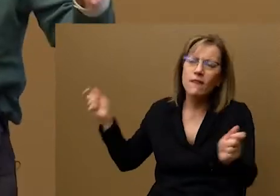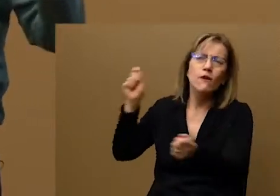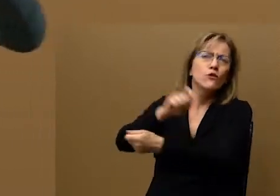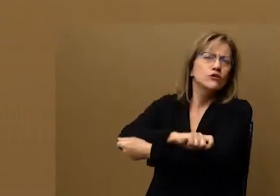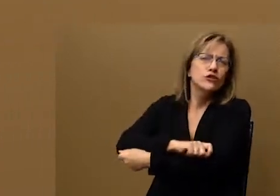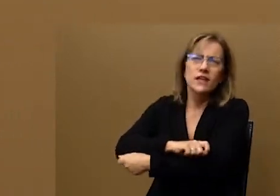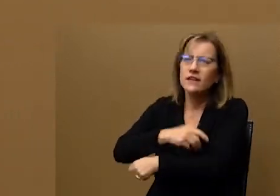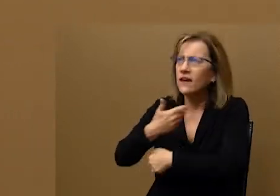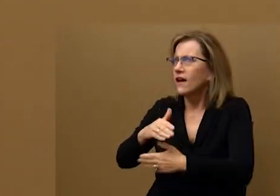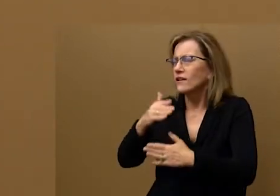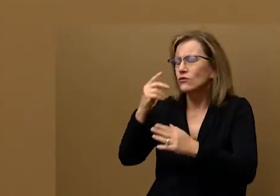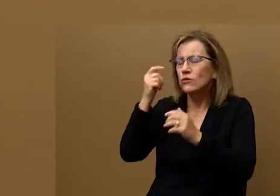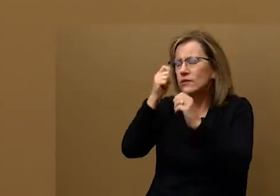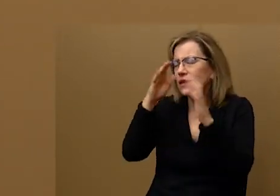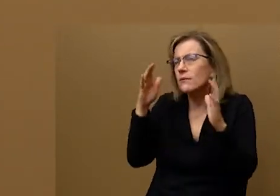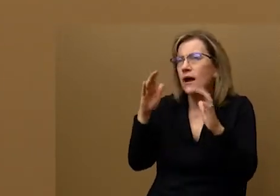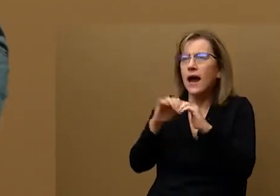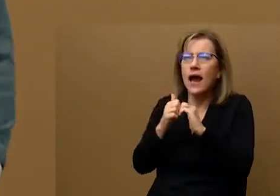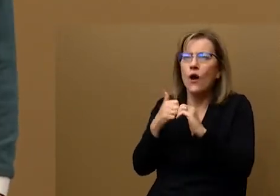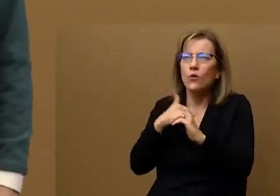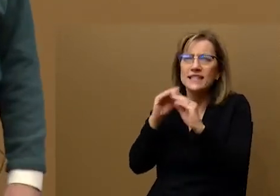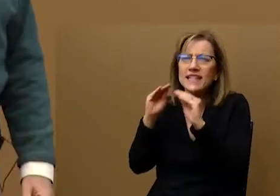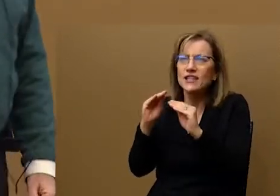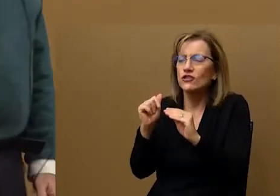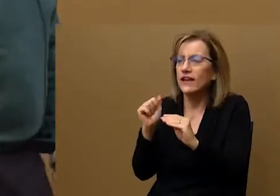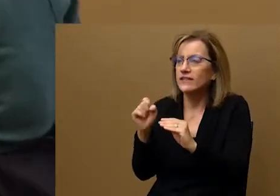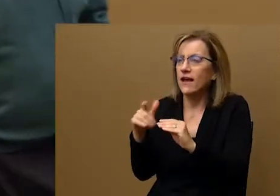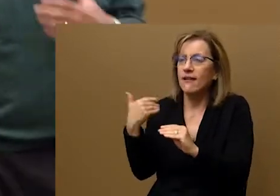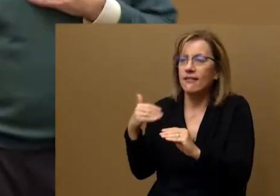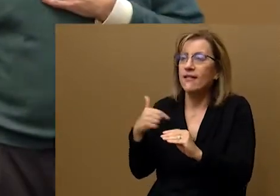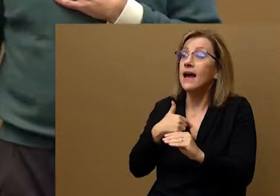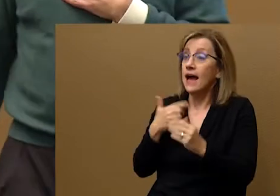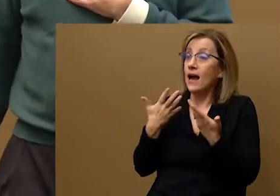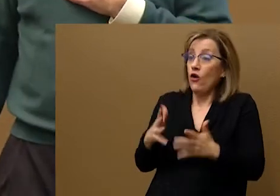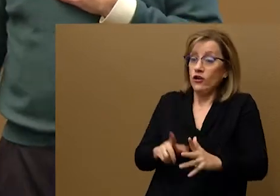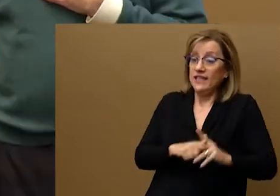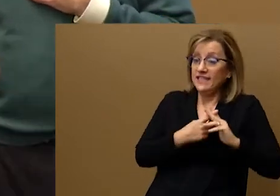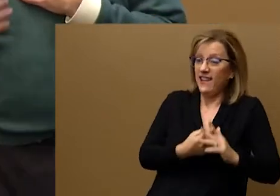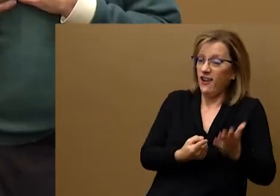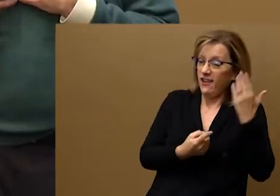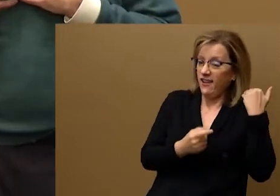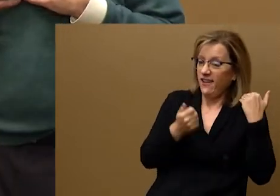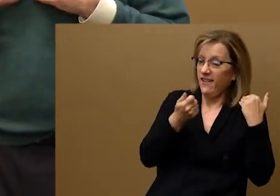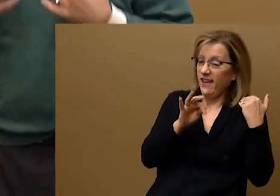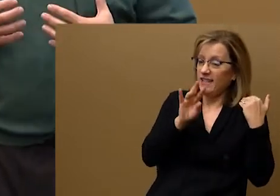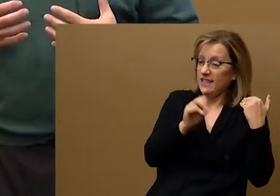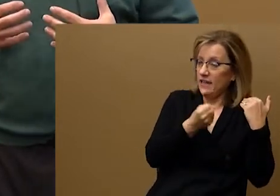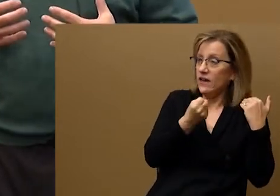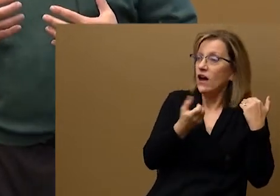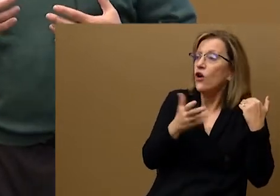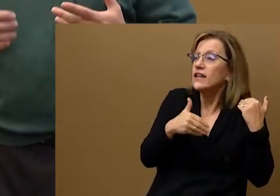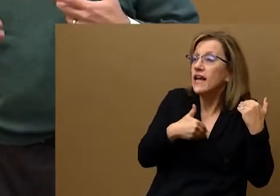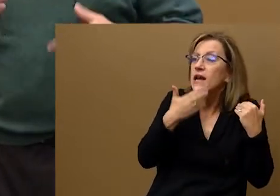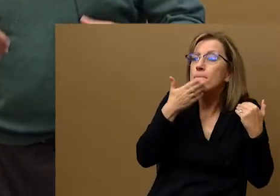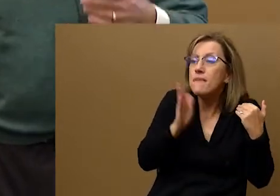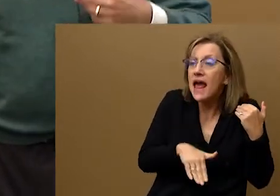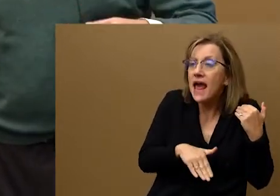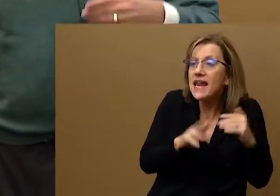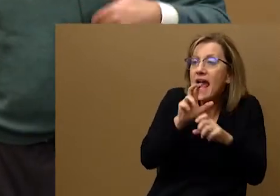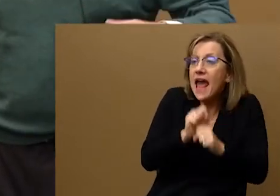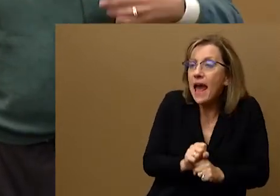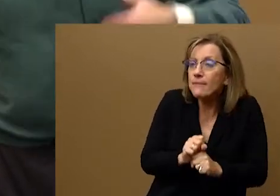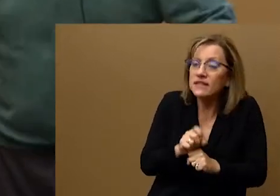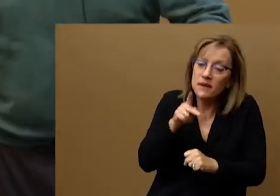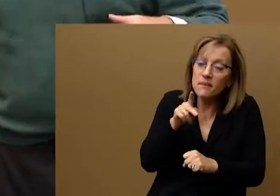really a revolution in thinking about how we teach ASL. Unfortunately, I had already started in the 70s, and I already had